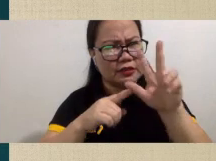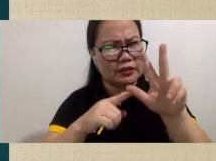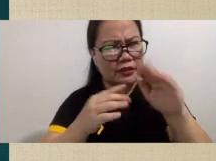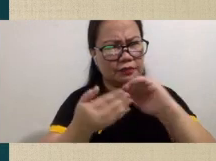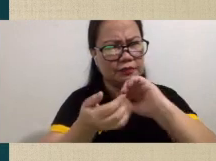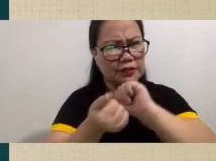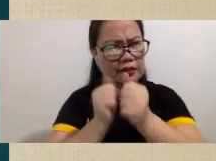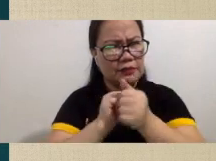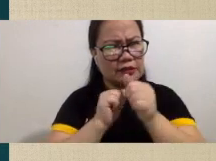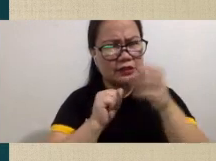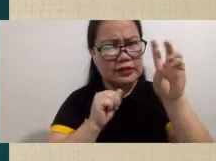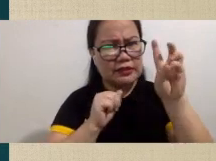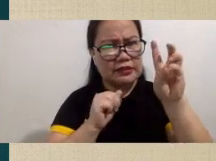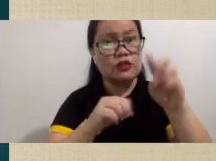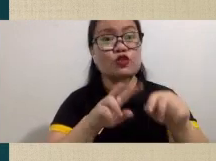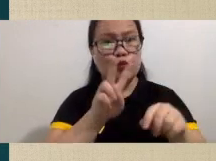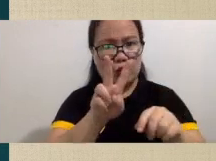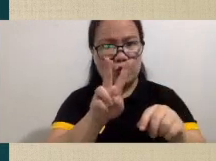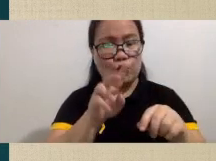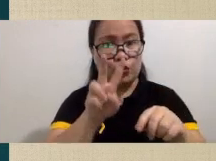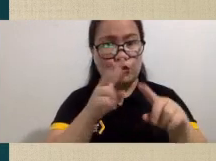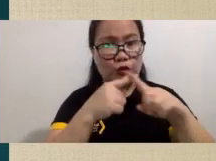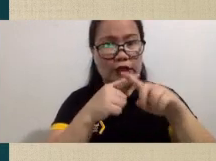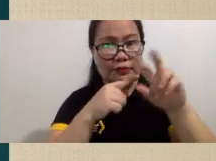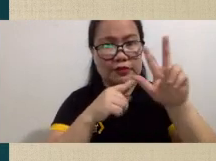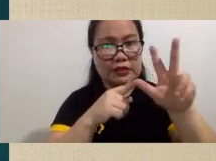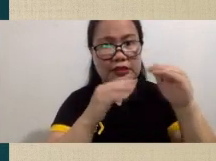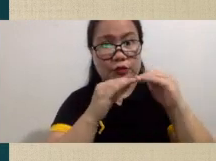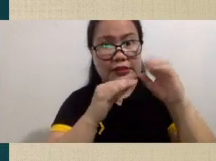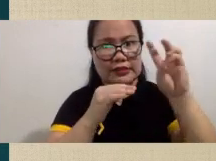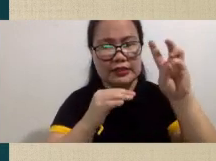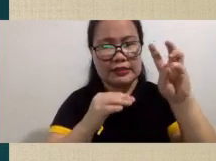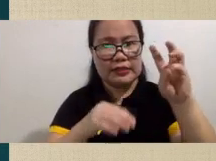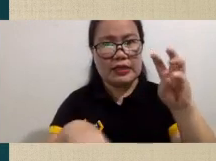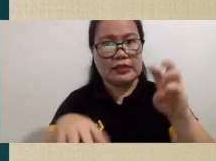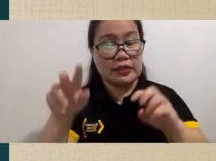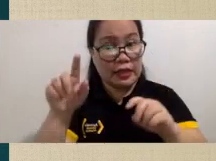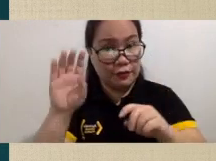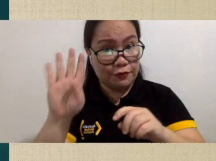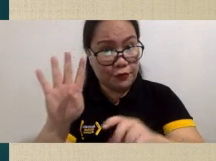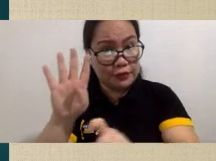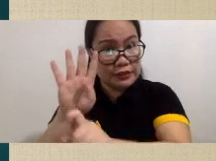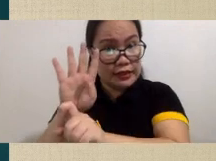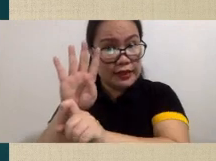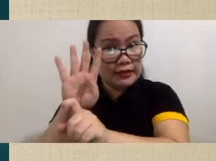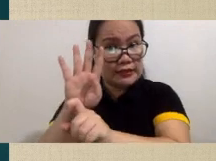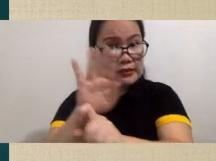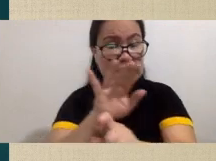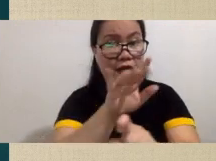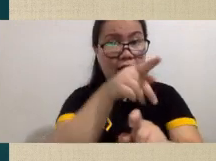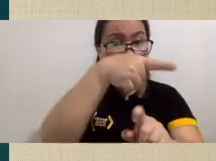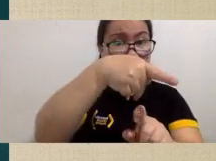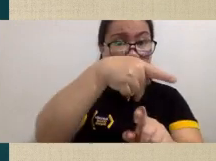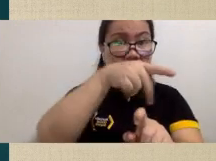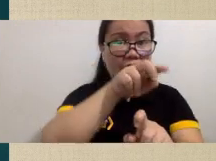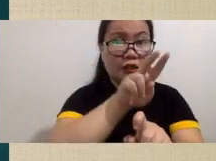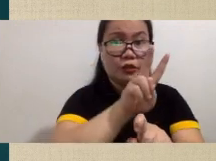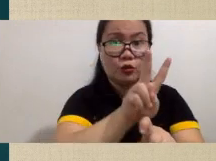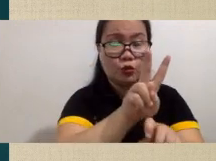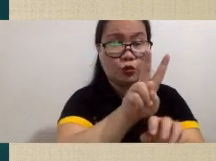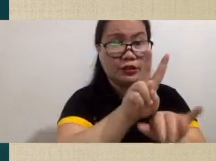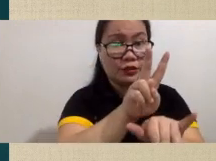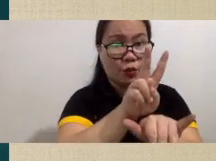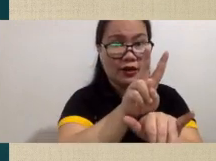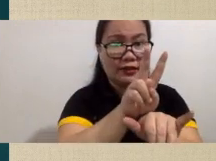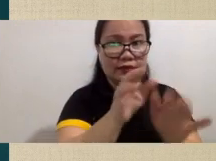para maging 6? So, p raised to 2. So, again, 4 is our first term, y is our last